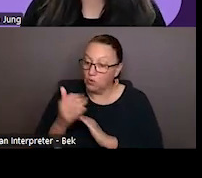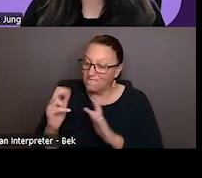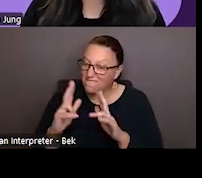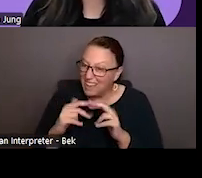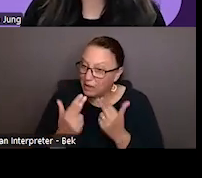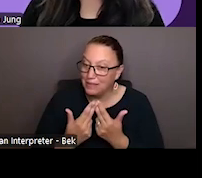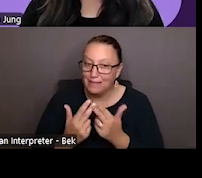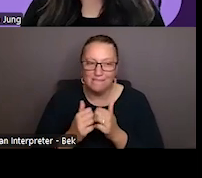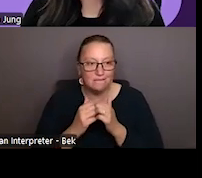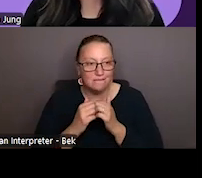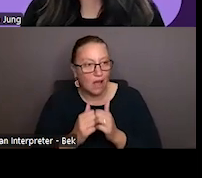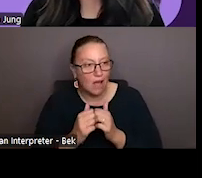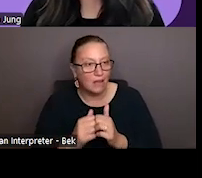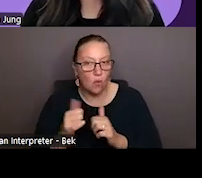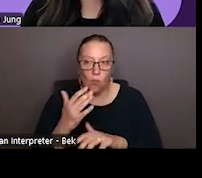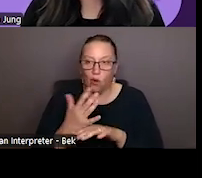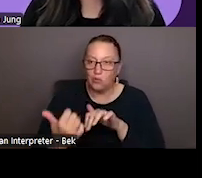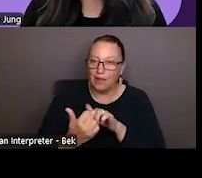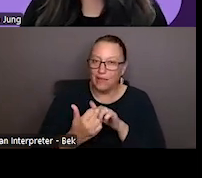close friend/collaborator.